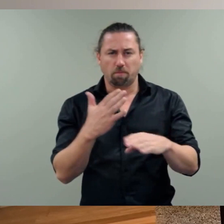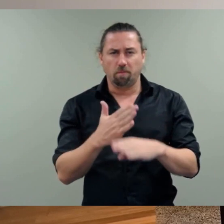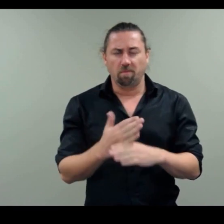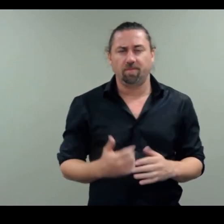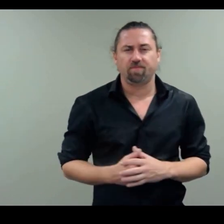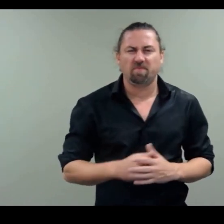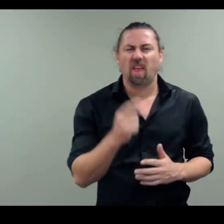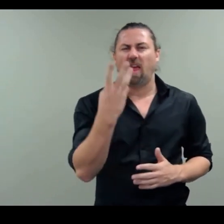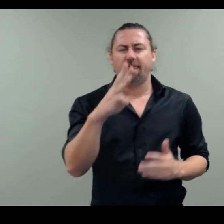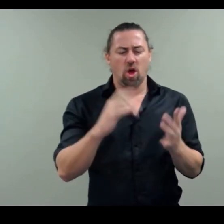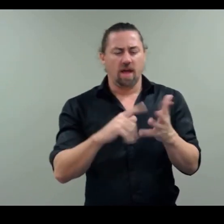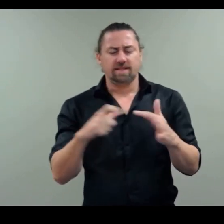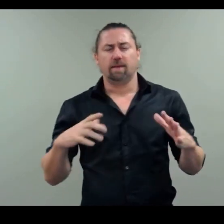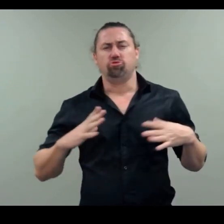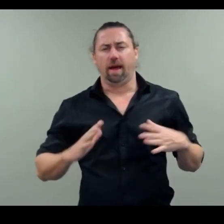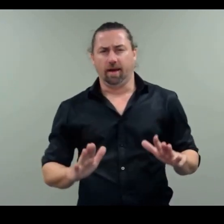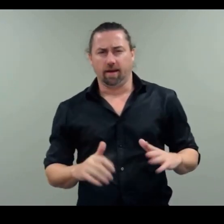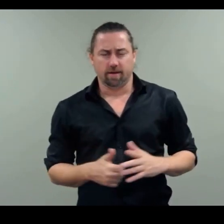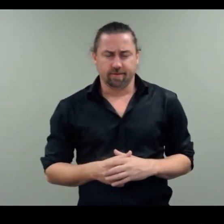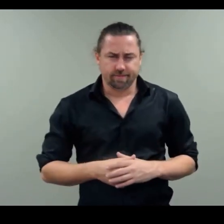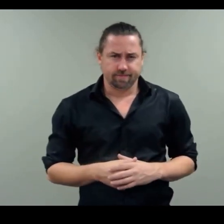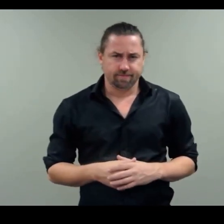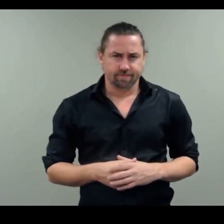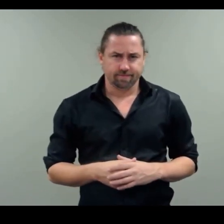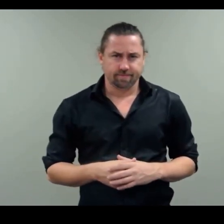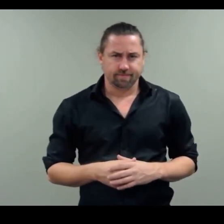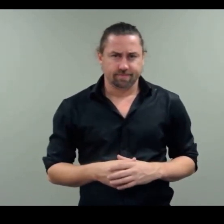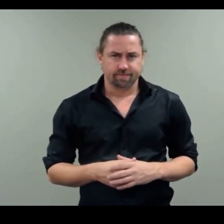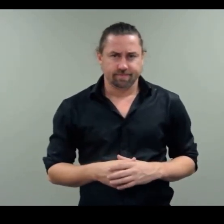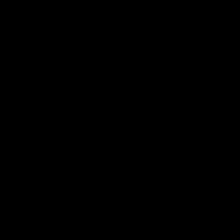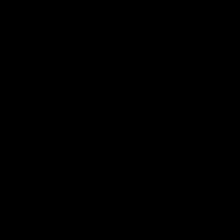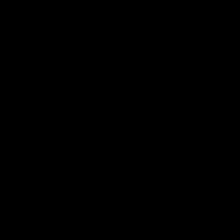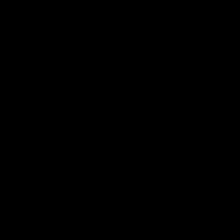Great work. Let's have 30 seconds of rest.